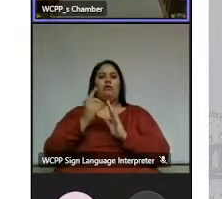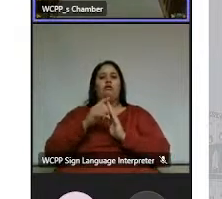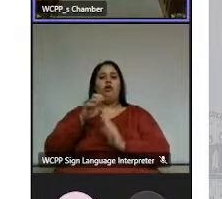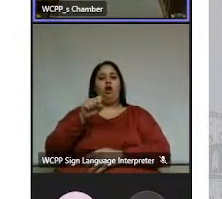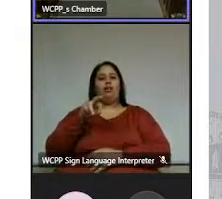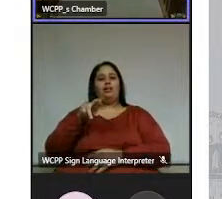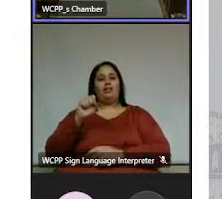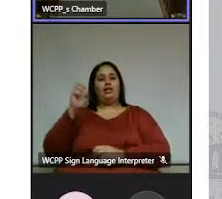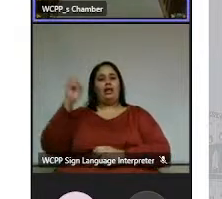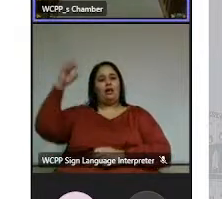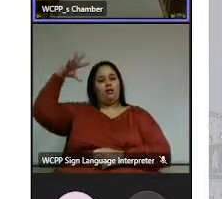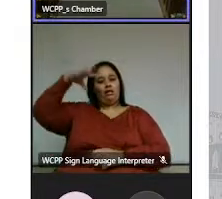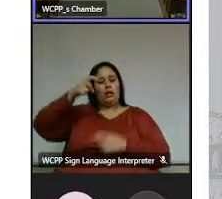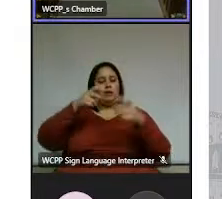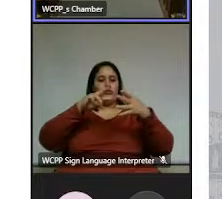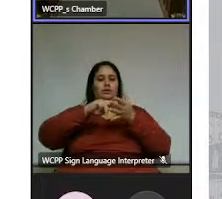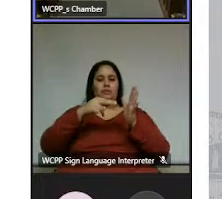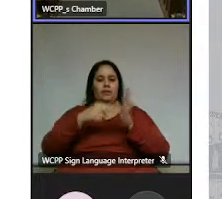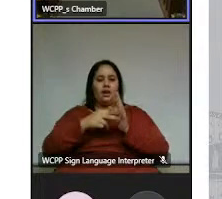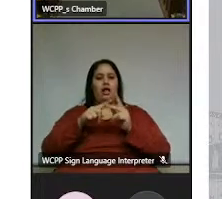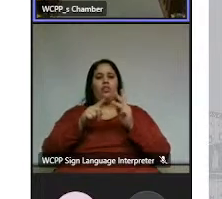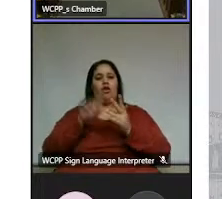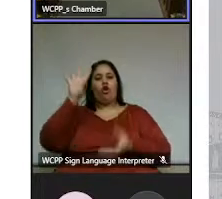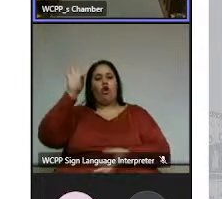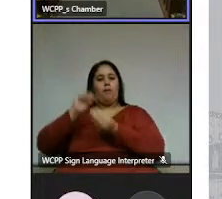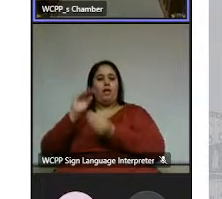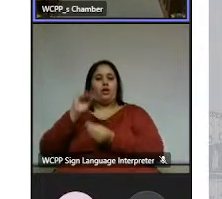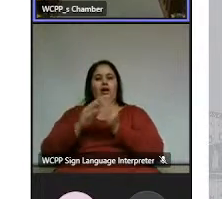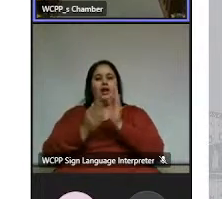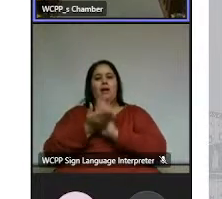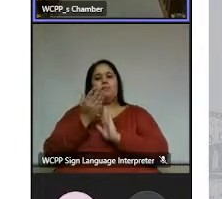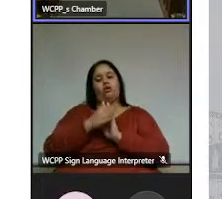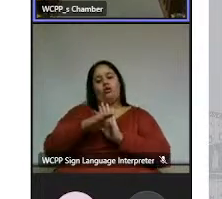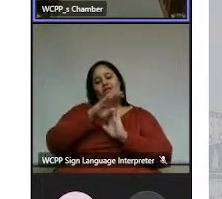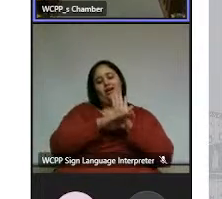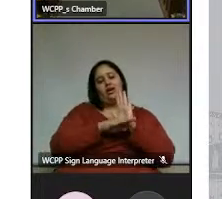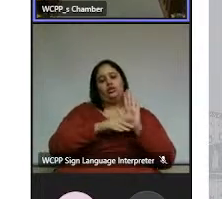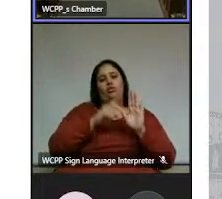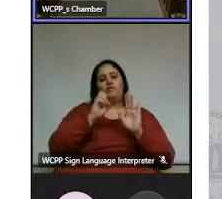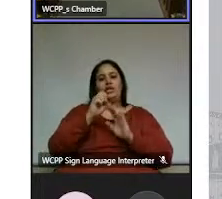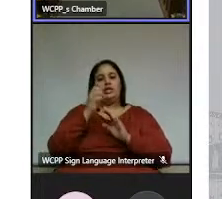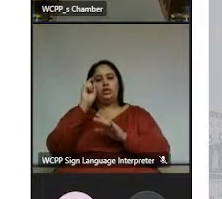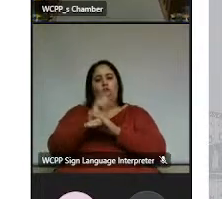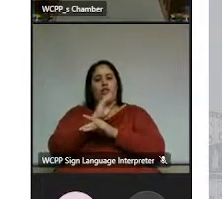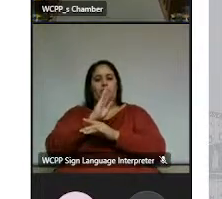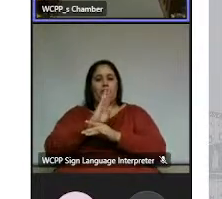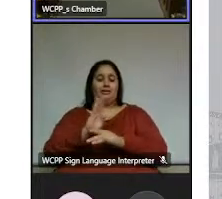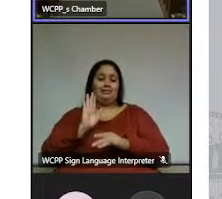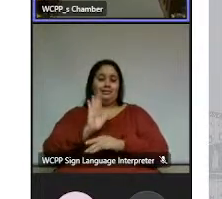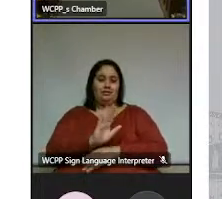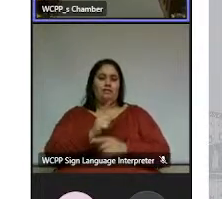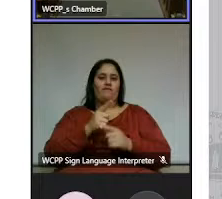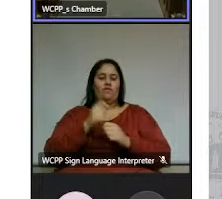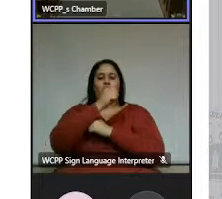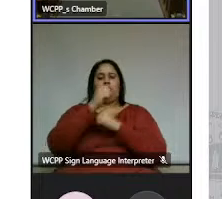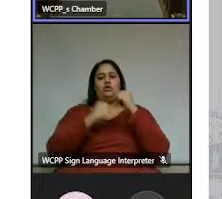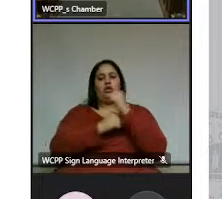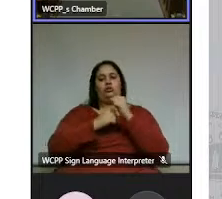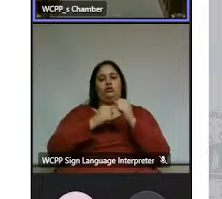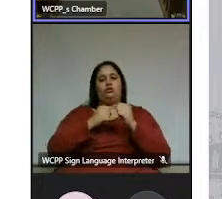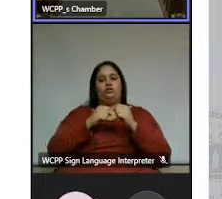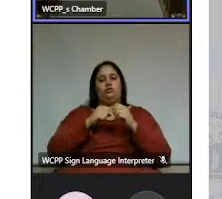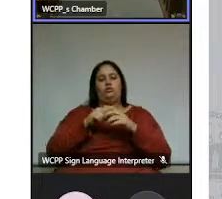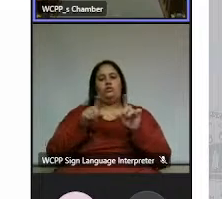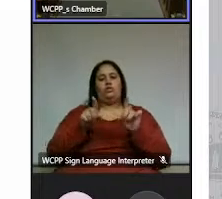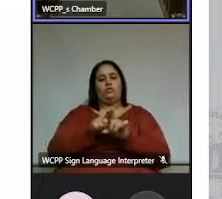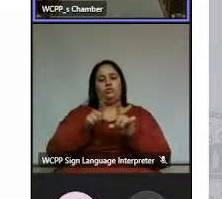plans and the compilation and updating of the list of associated data for infrastructure will